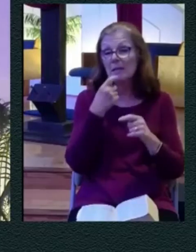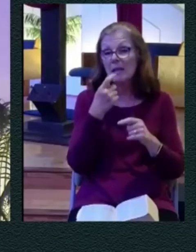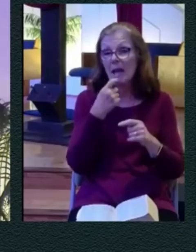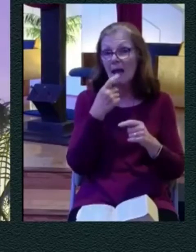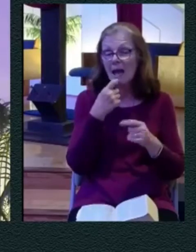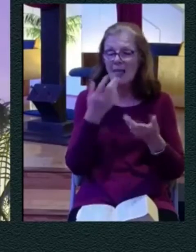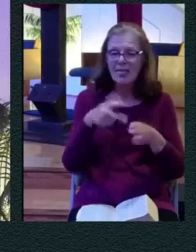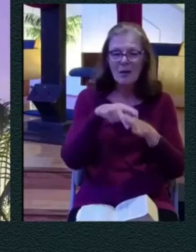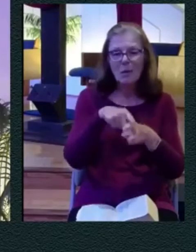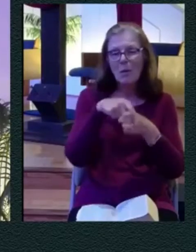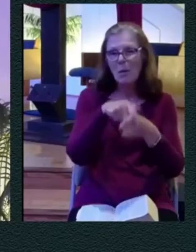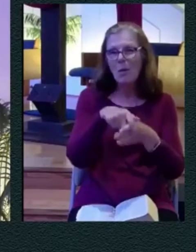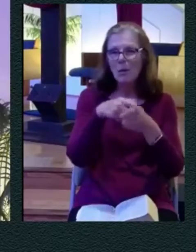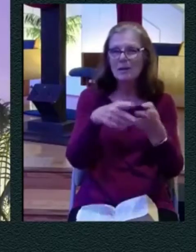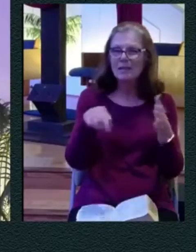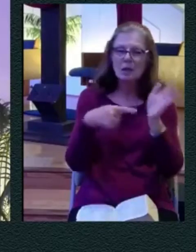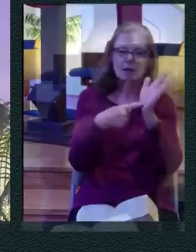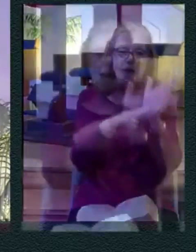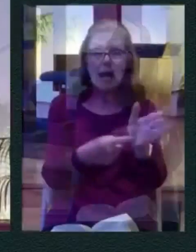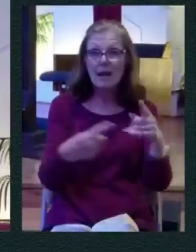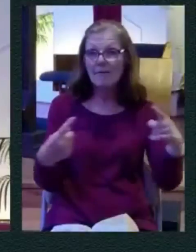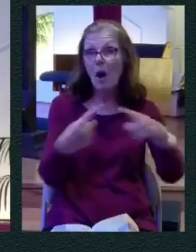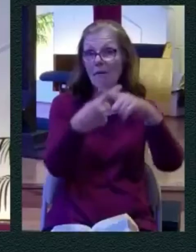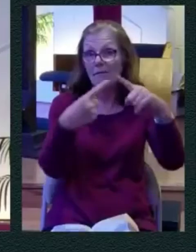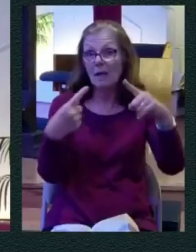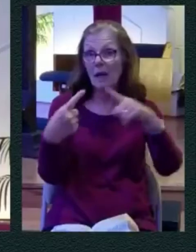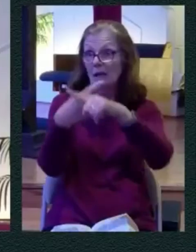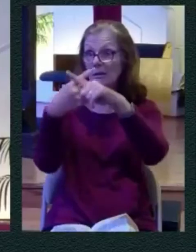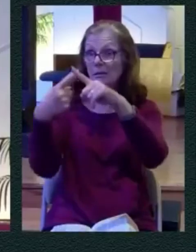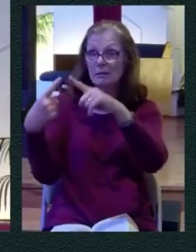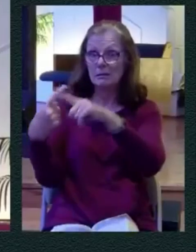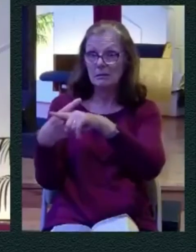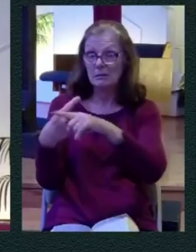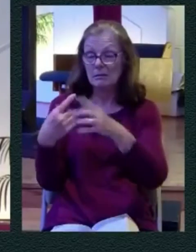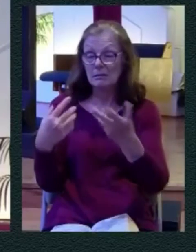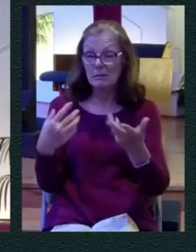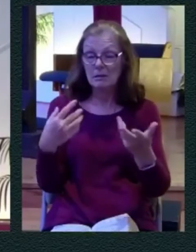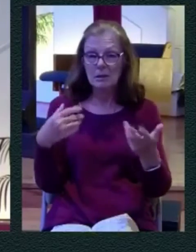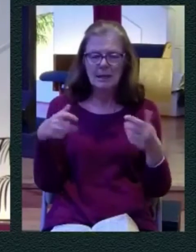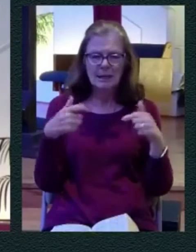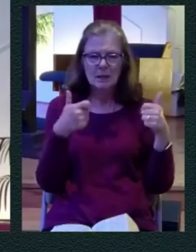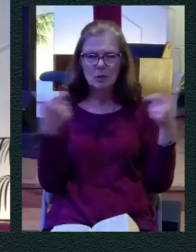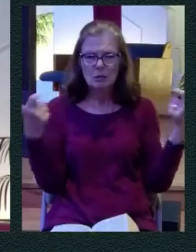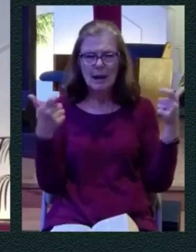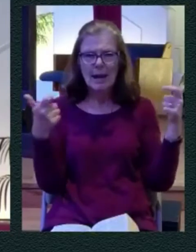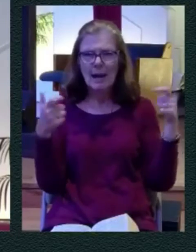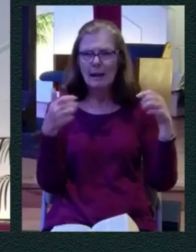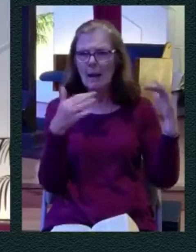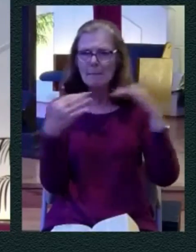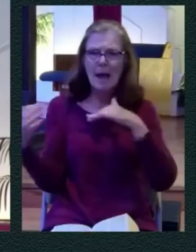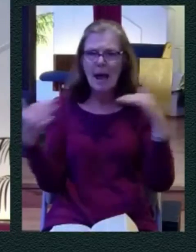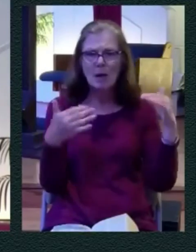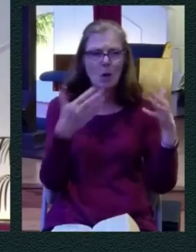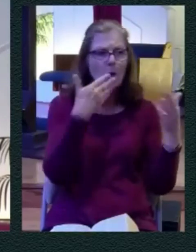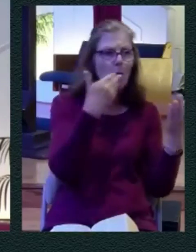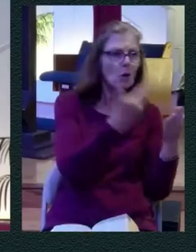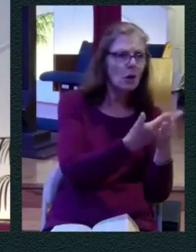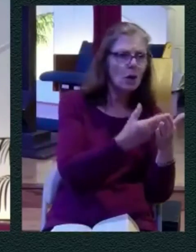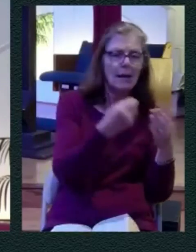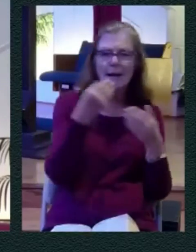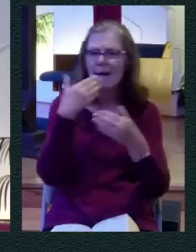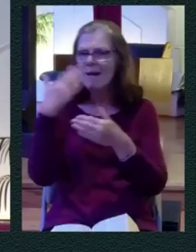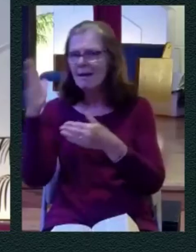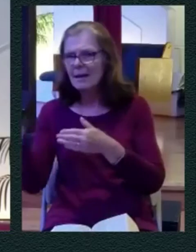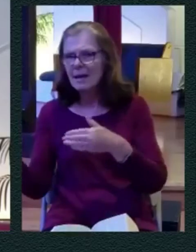general signs of conflict. We're in a great controversy, after all, this great battle between good and evil, and so